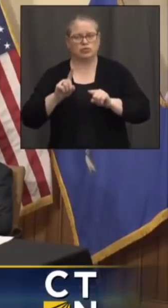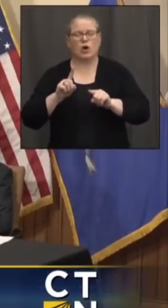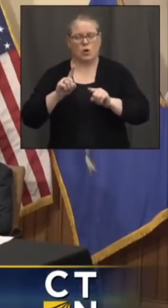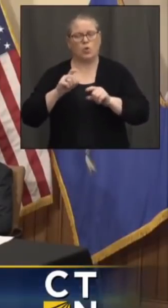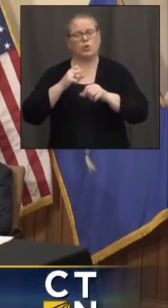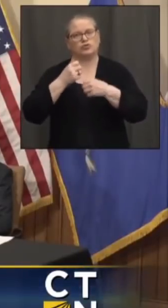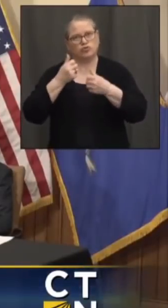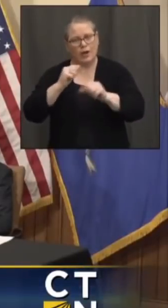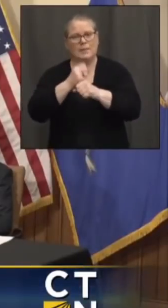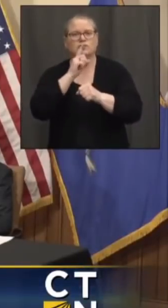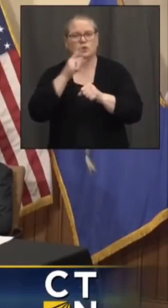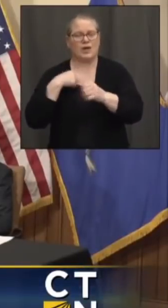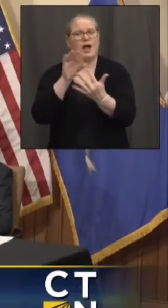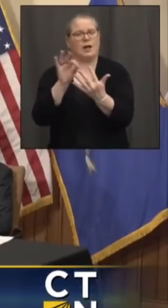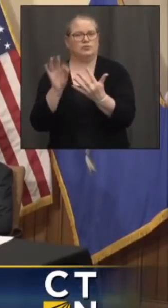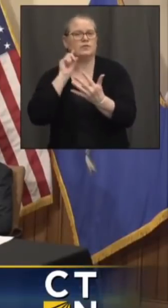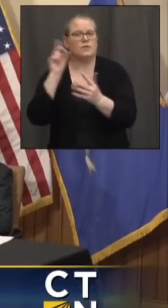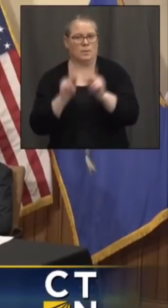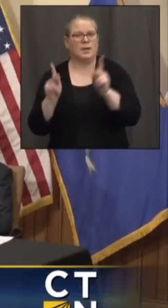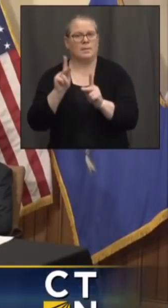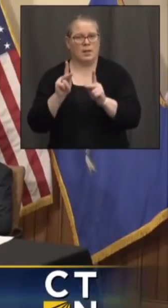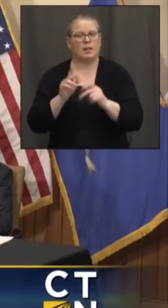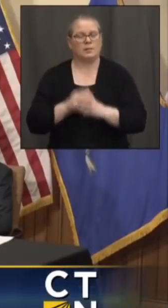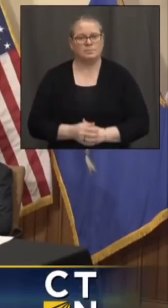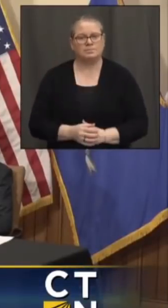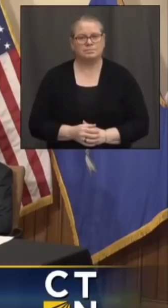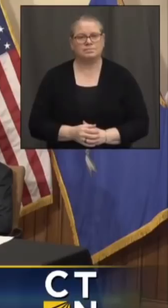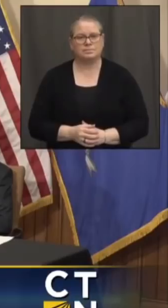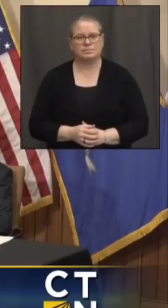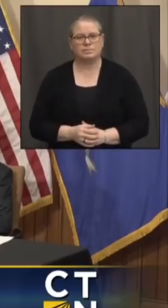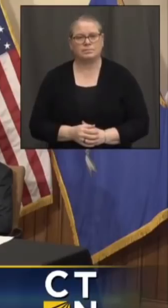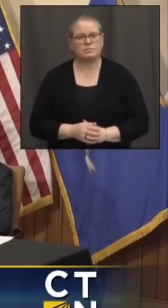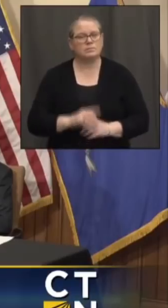Thanks. And Governor, regarding the executive order,